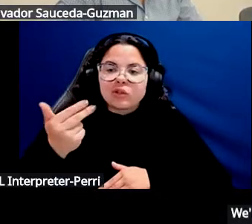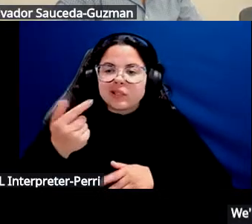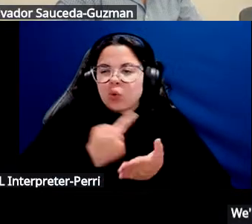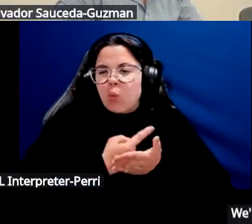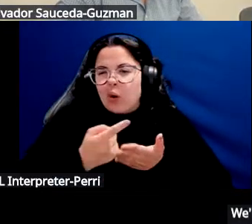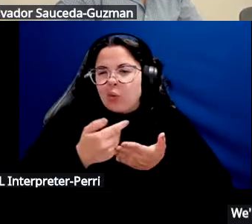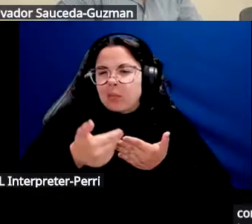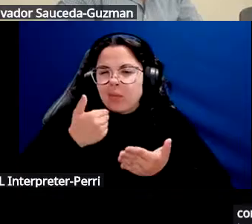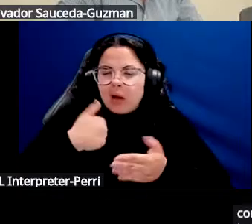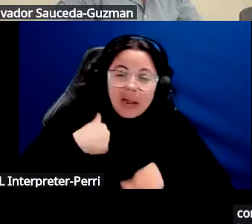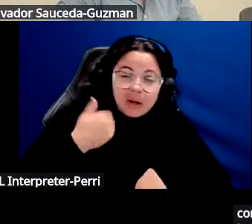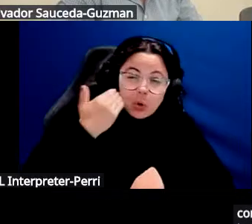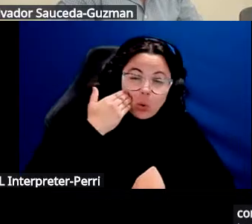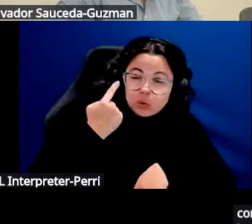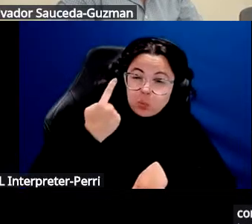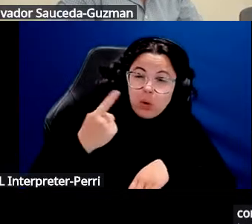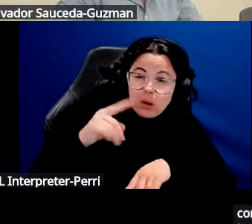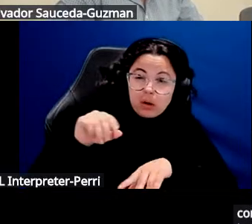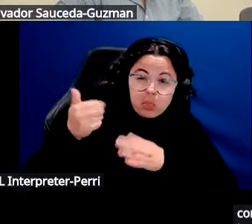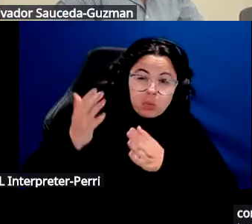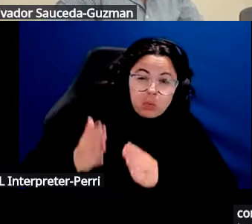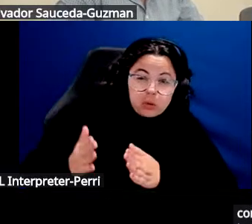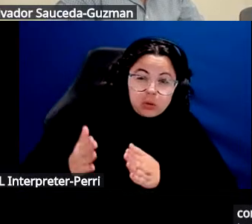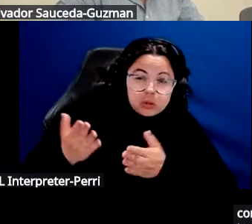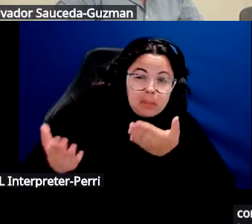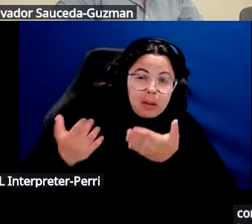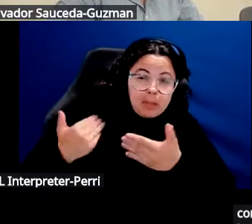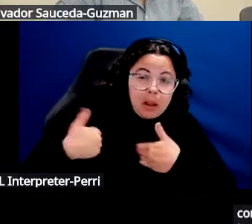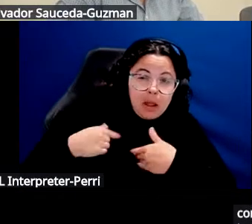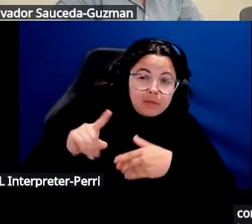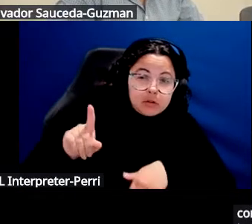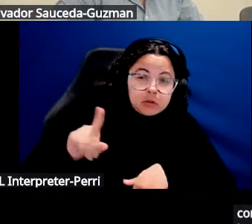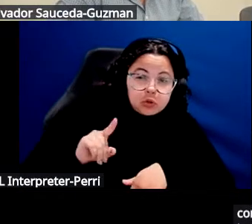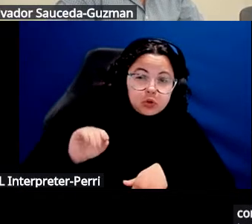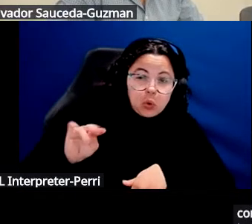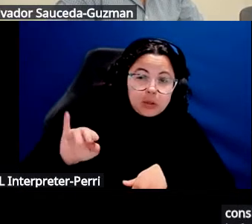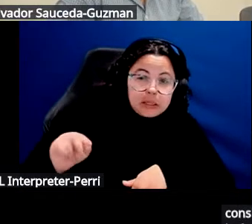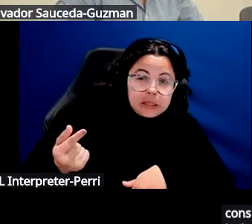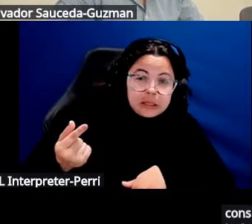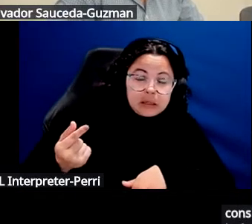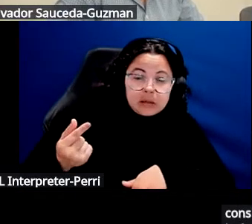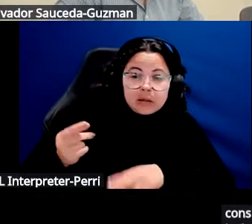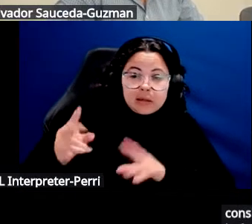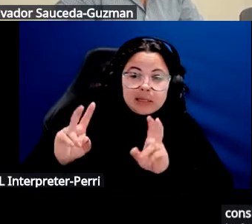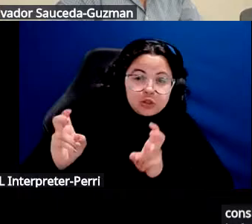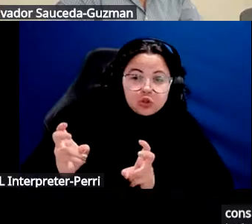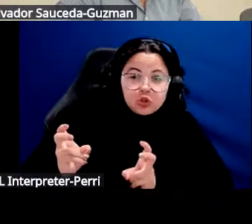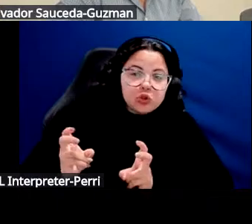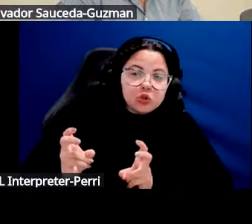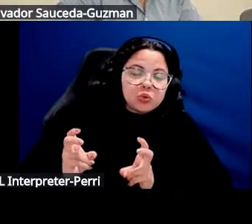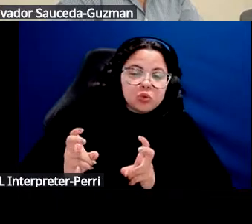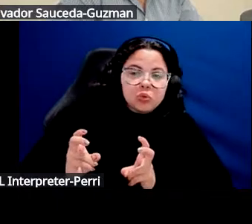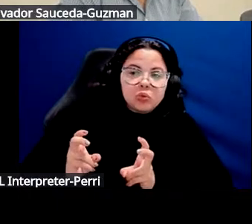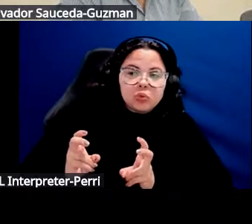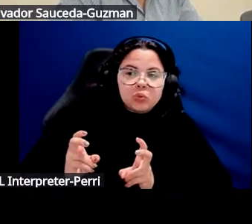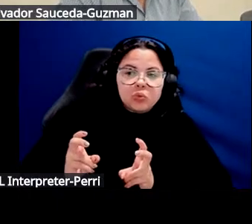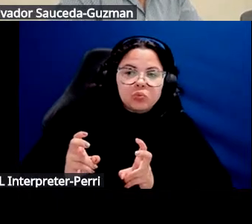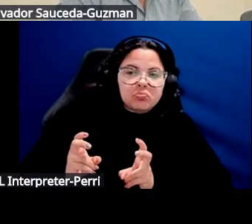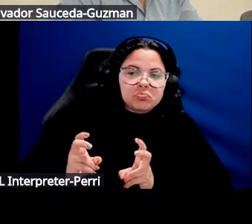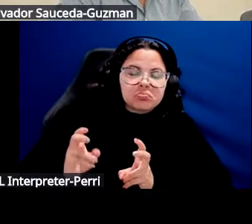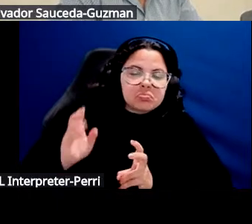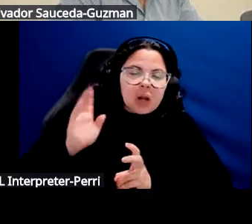aware there's one other constituent that may have a zoning matter that I'll need to confirm with them separately